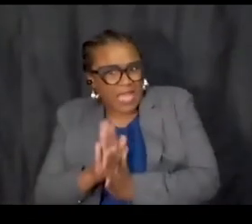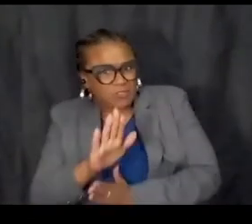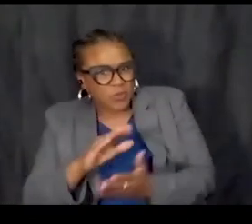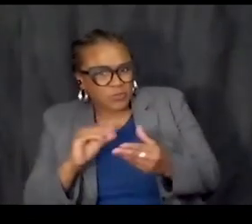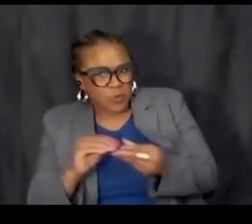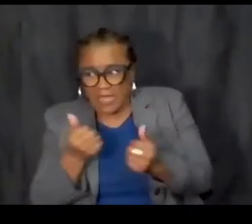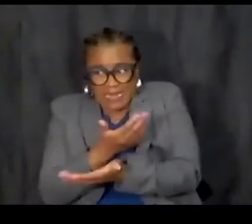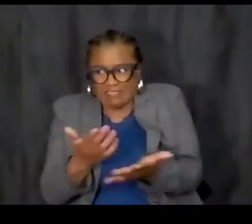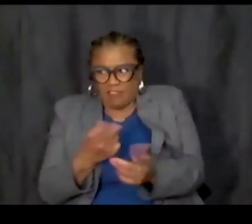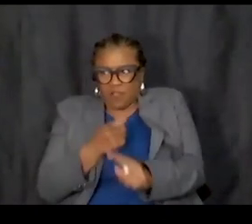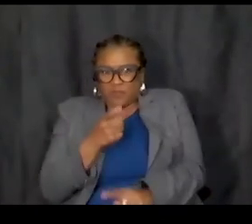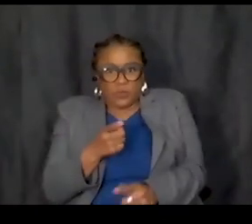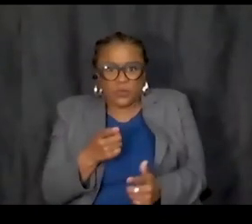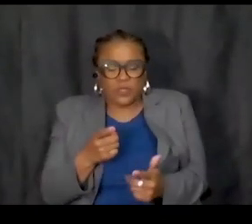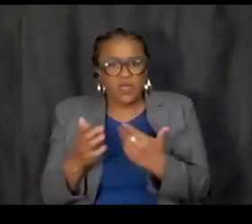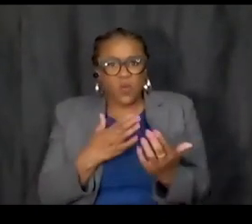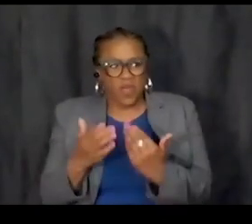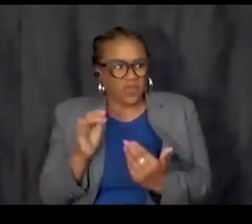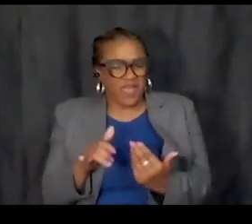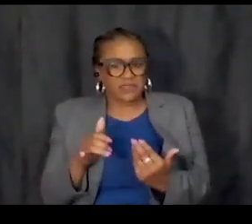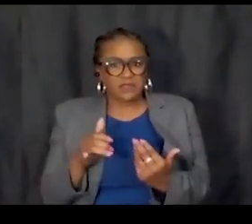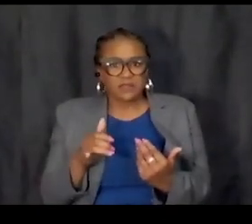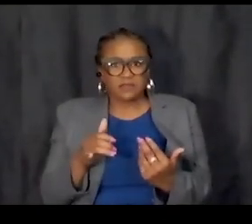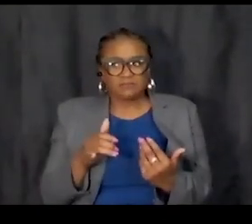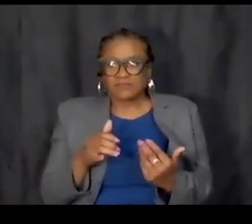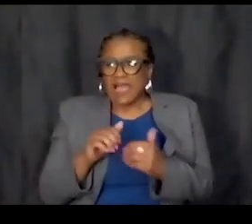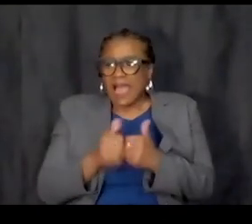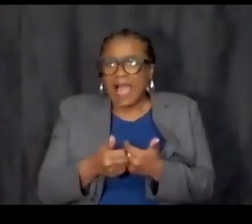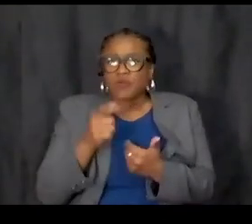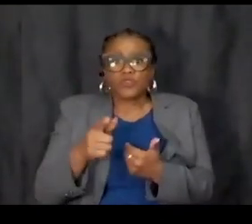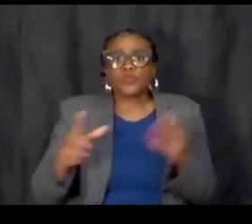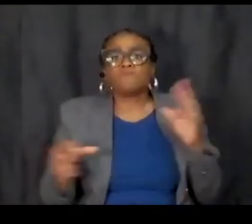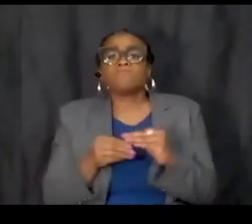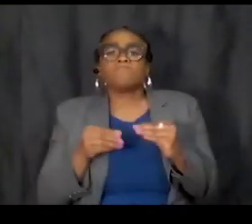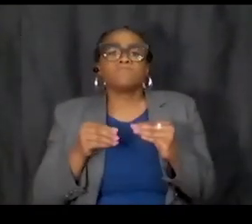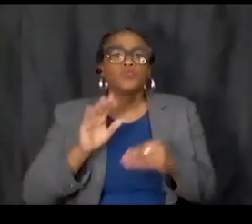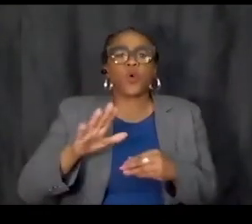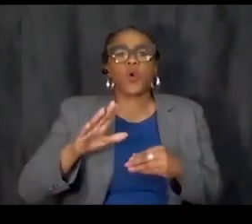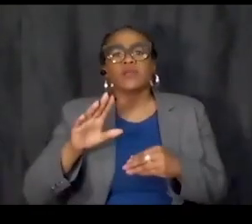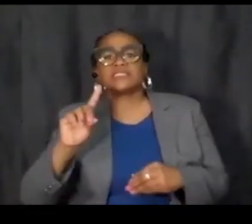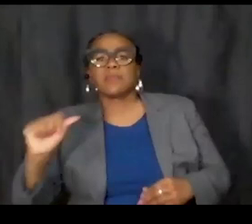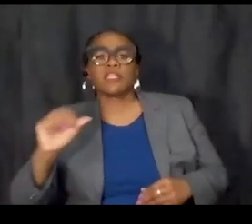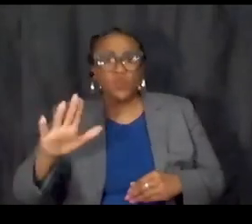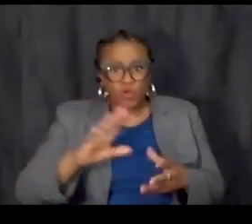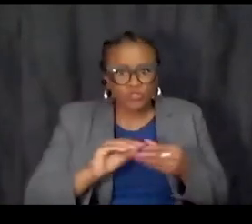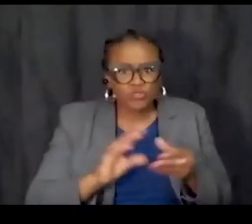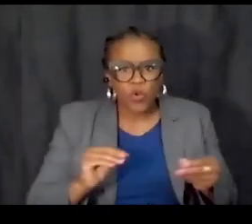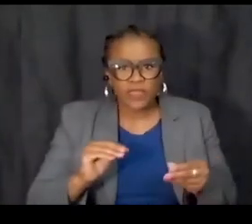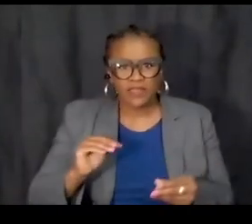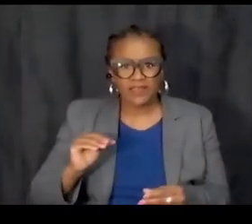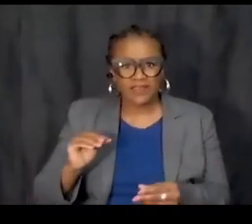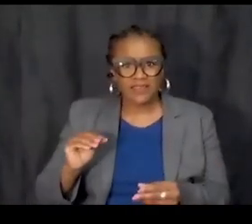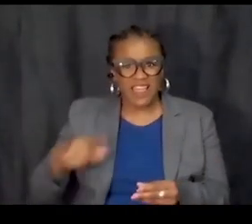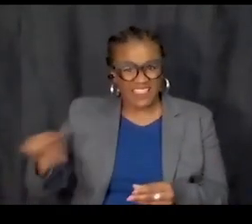that's the sublimation of your disability or the story of it. So I think that's one of the